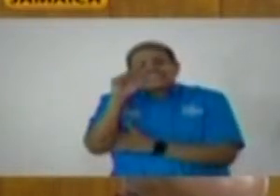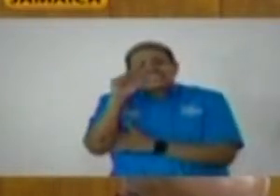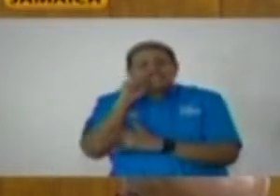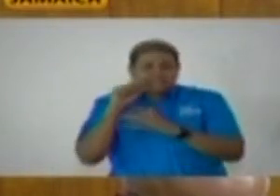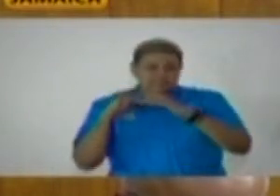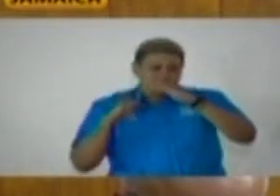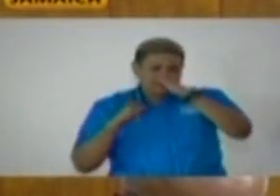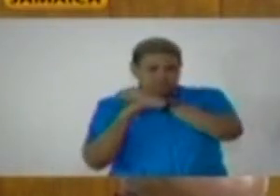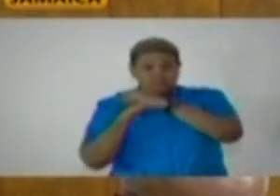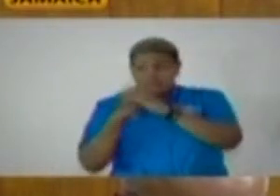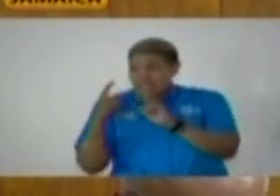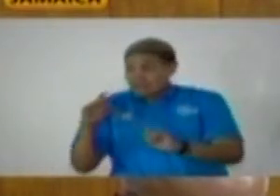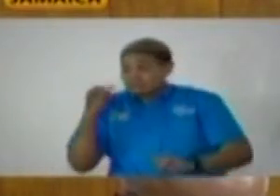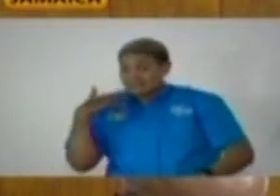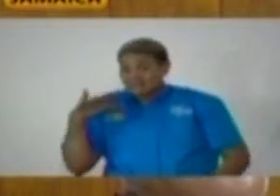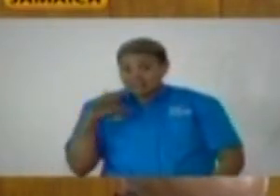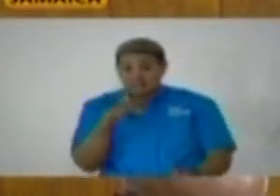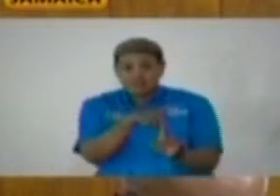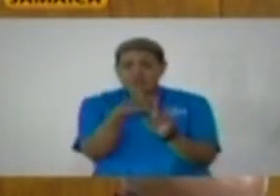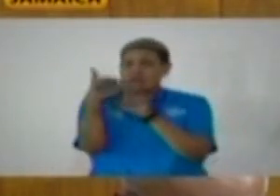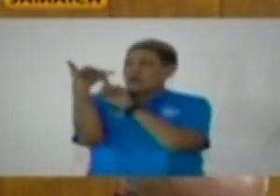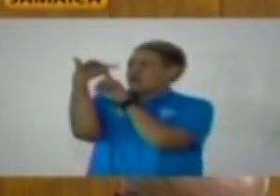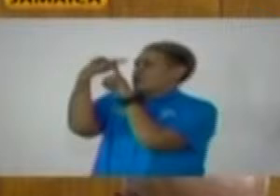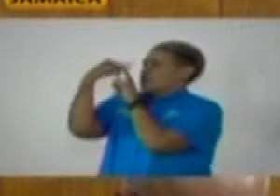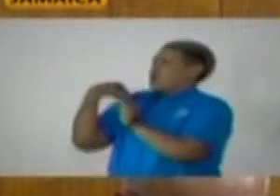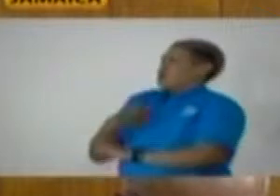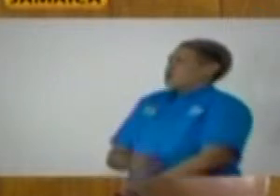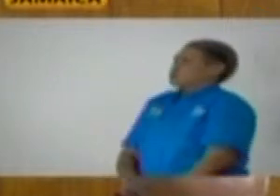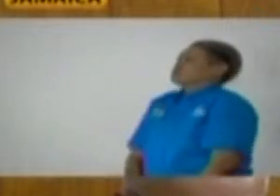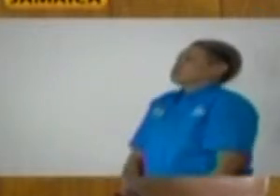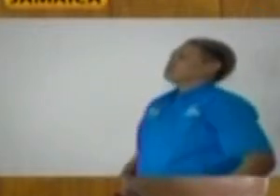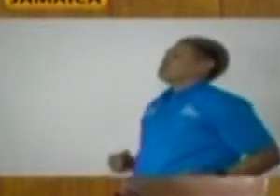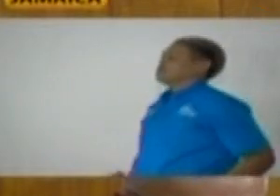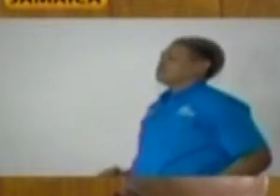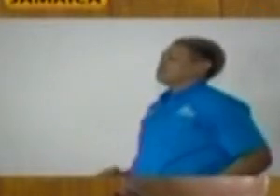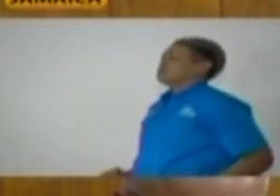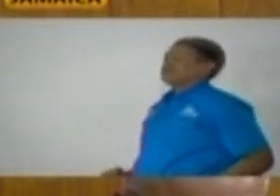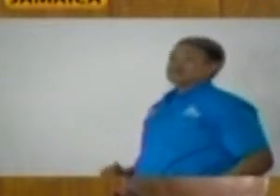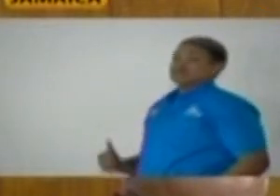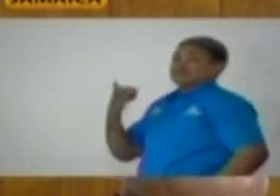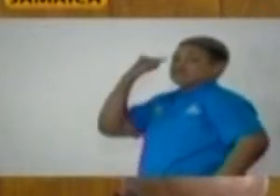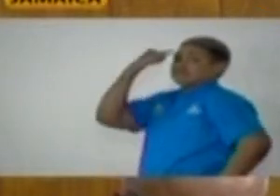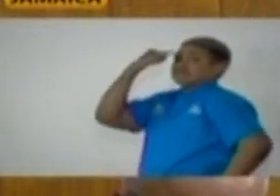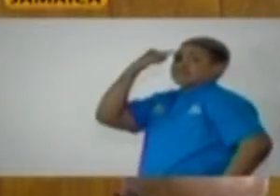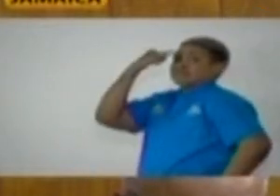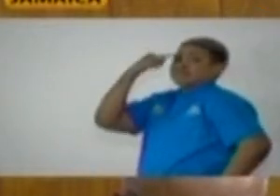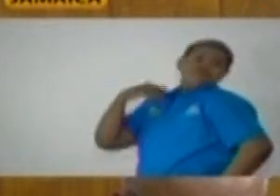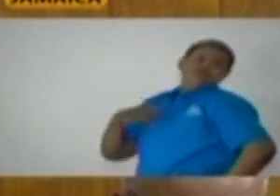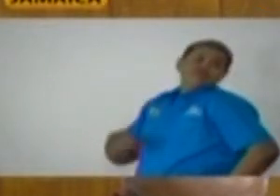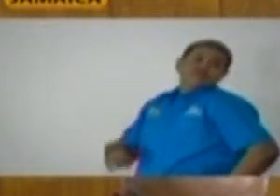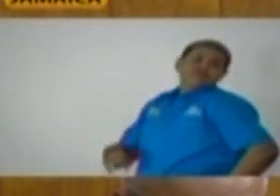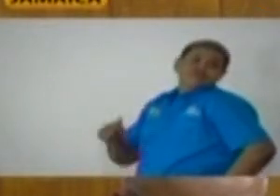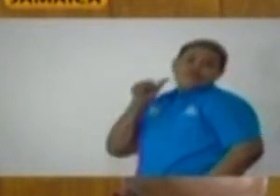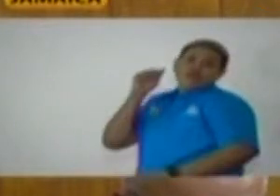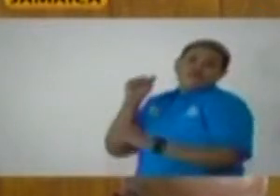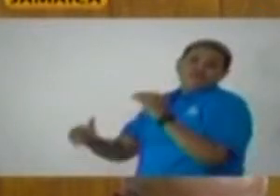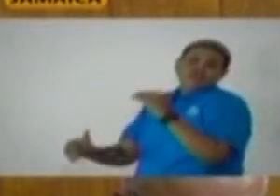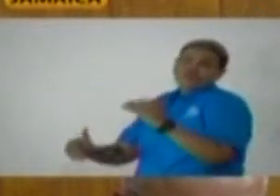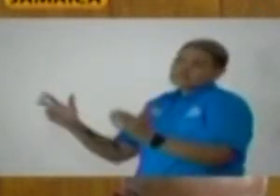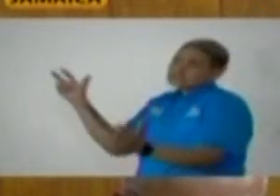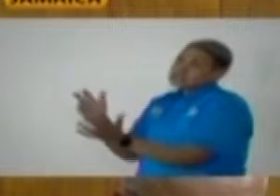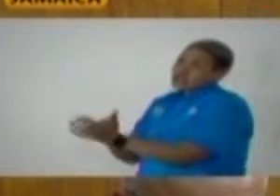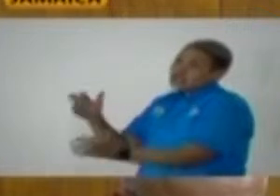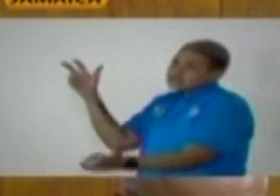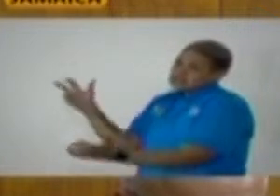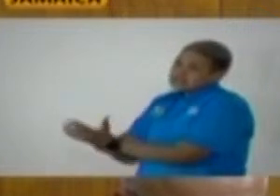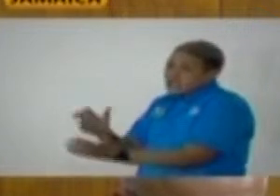they feel that if you bully them, they are going to stand up. That's right. They are going to say it's not fair. Yeah. They are going to say, take